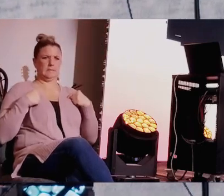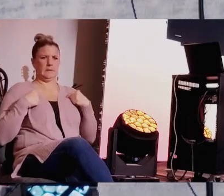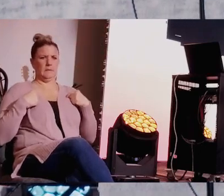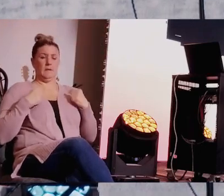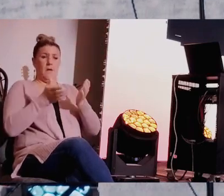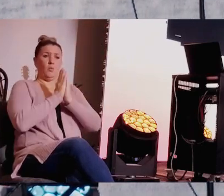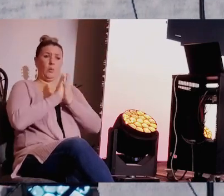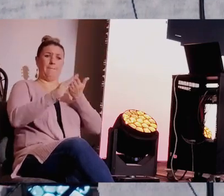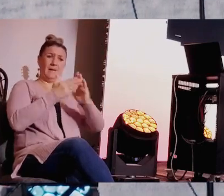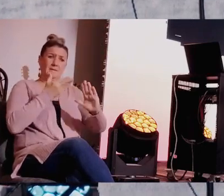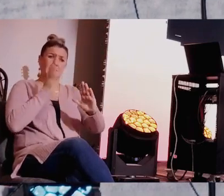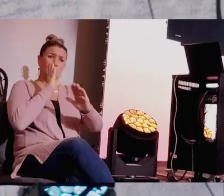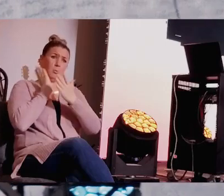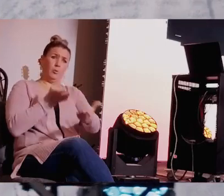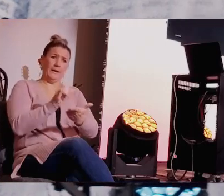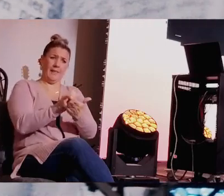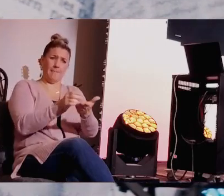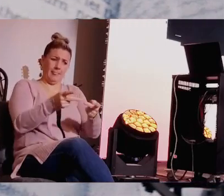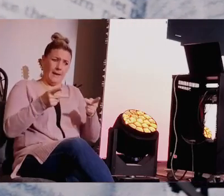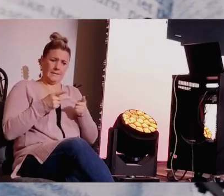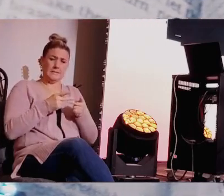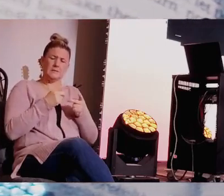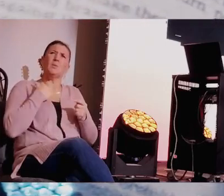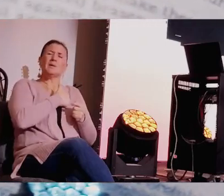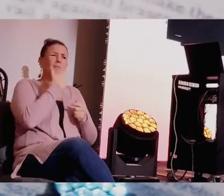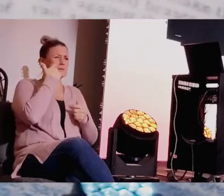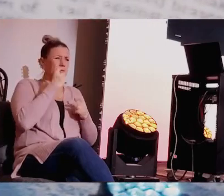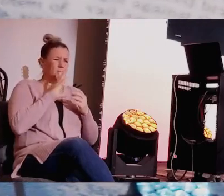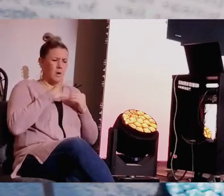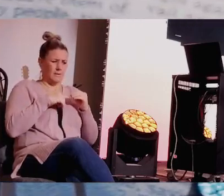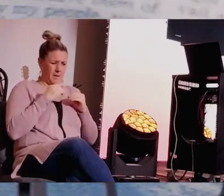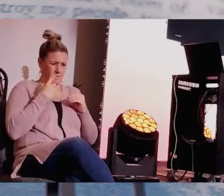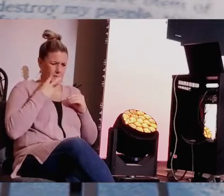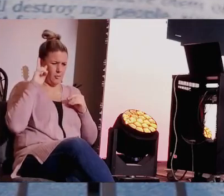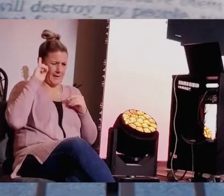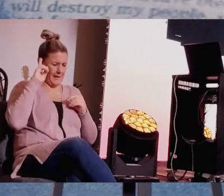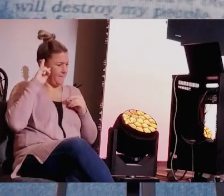But the repentance brings forth that place. So we were just talking the other day,